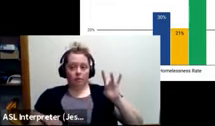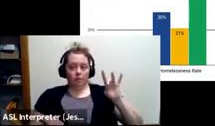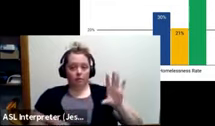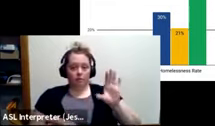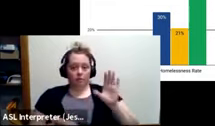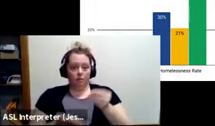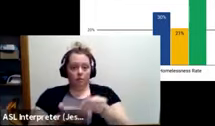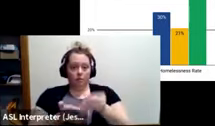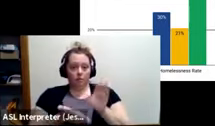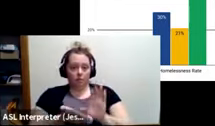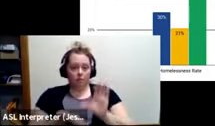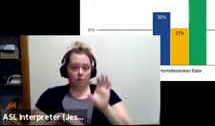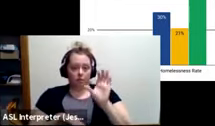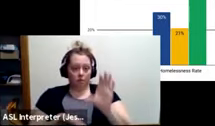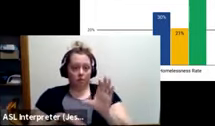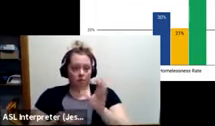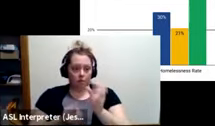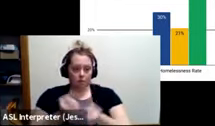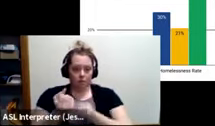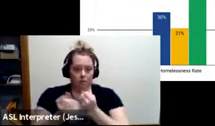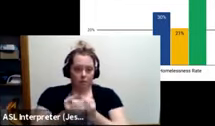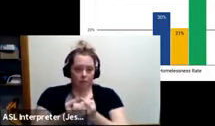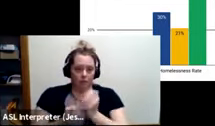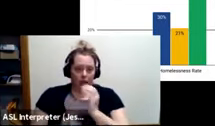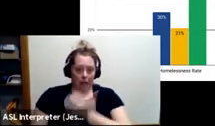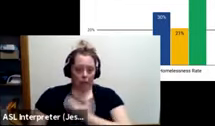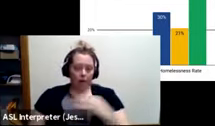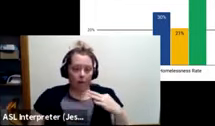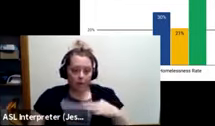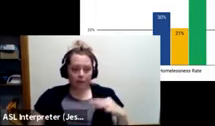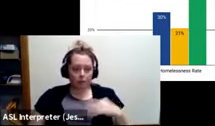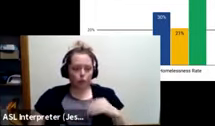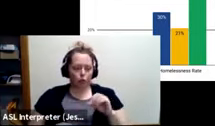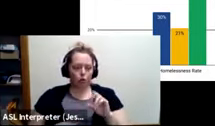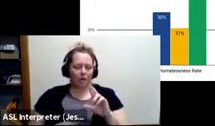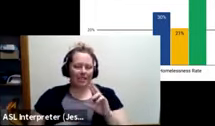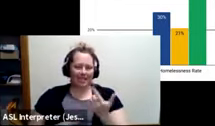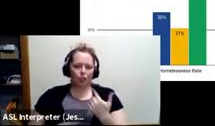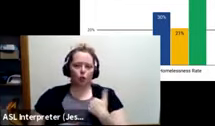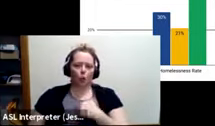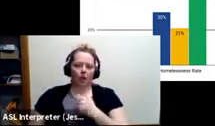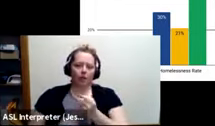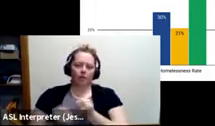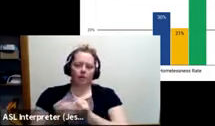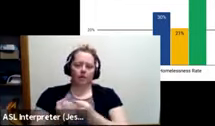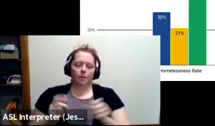our organizations are able to support those who experience homelessness.